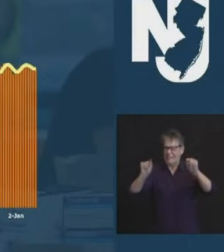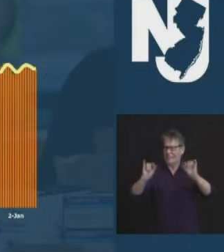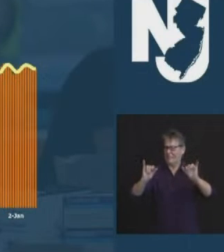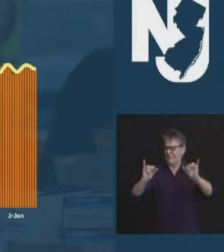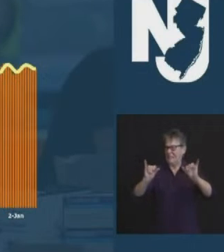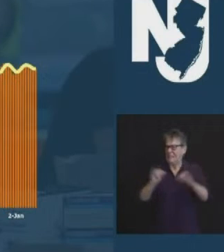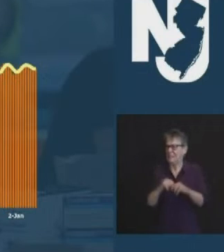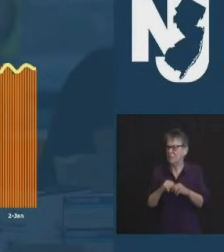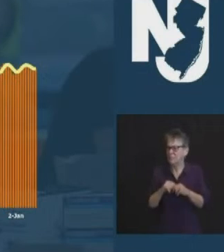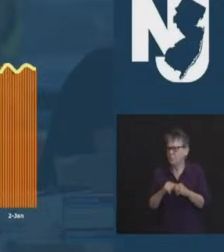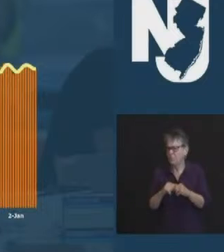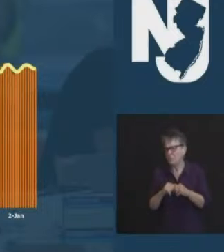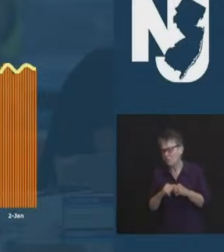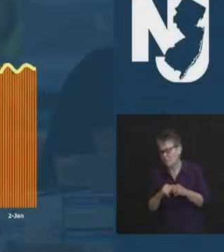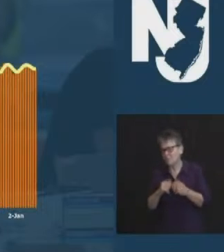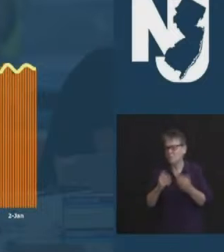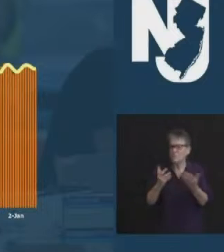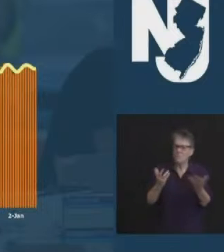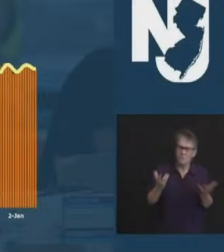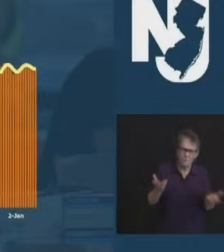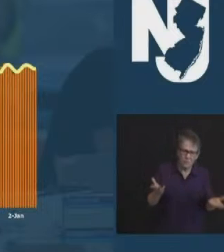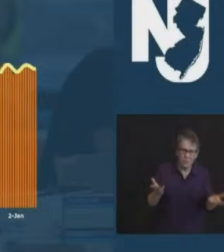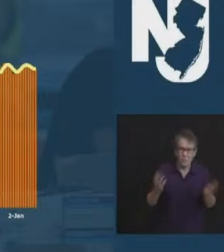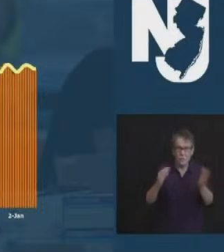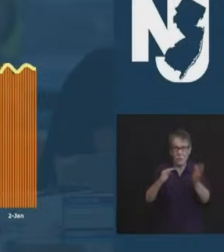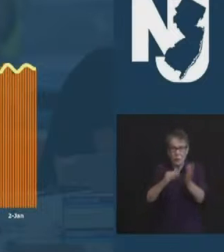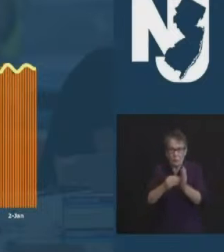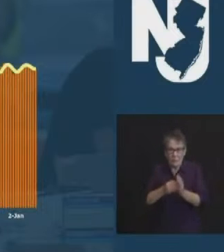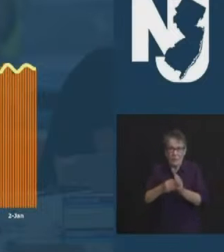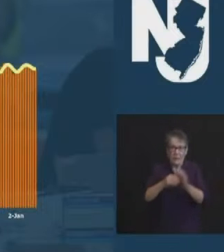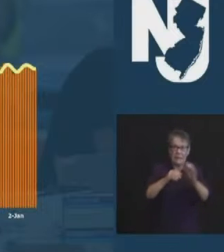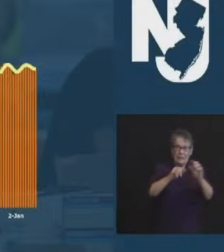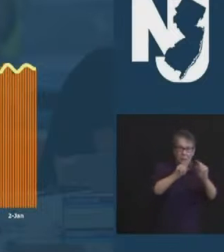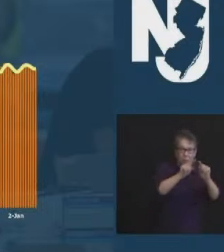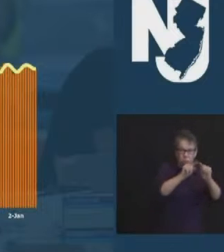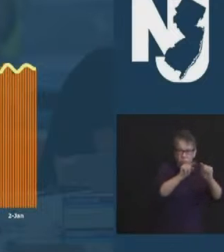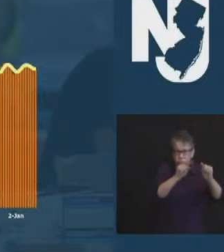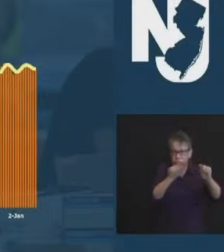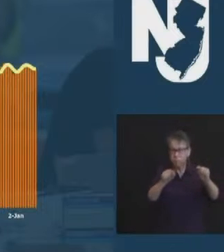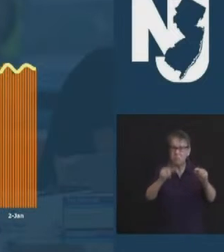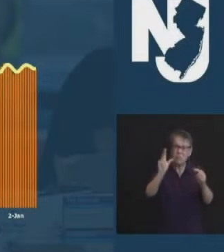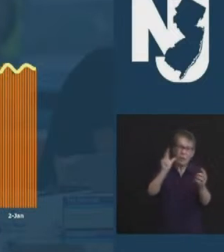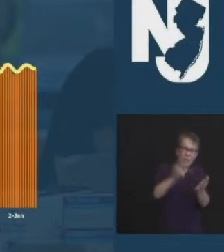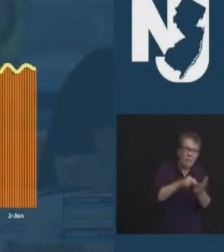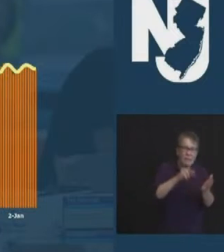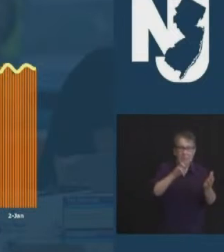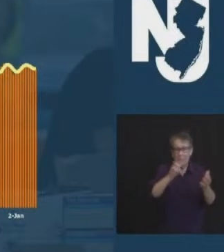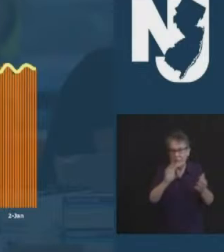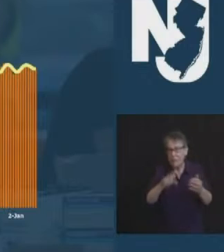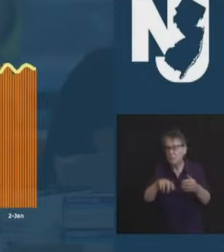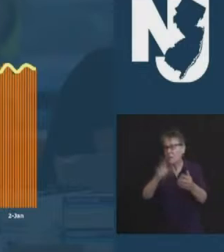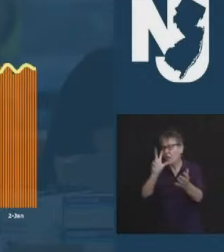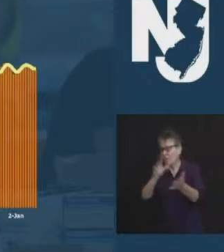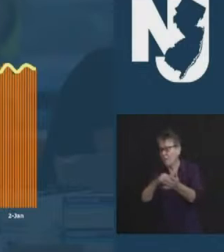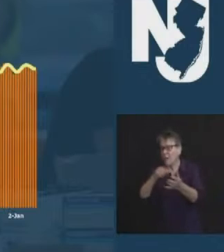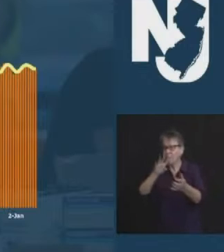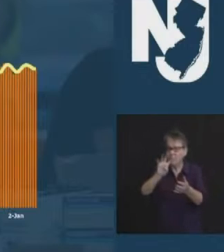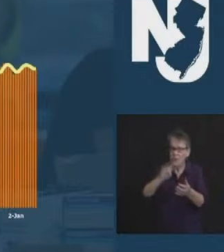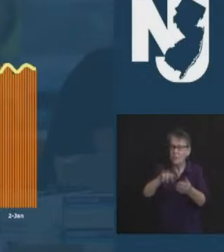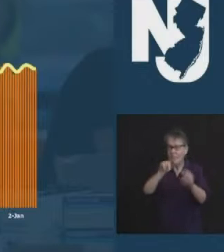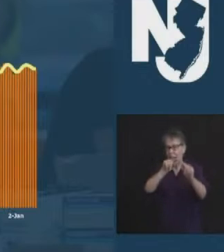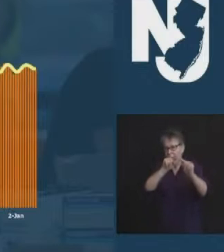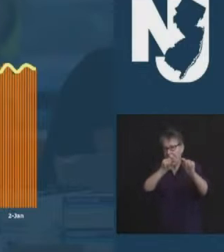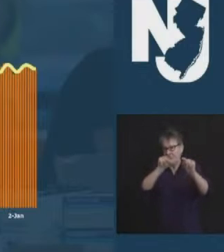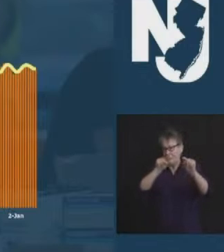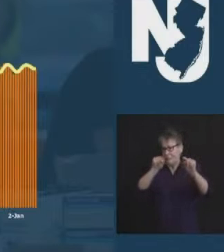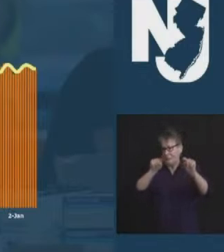3,653. It is bouncing in a range, and it's been bouncing in that range plus or minus with a couple of anomalies for at least a